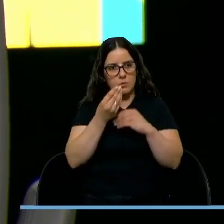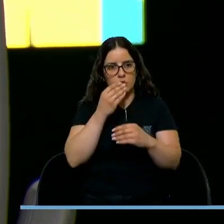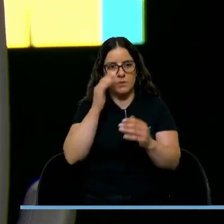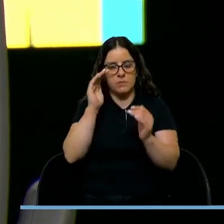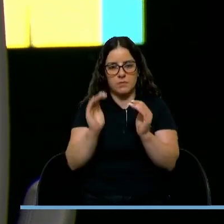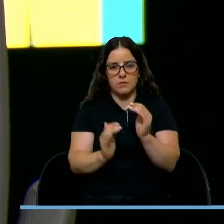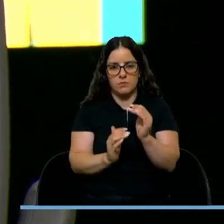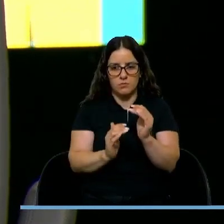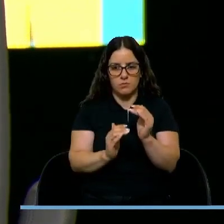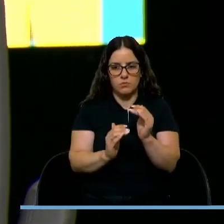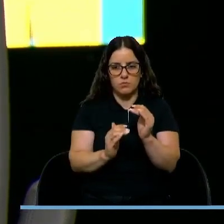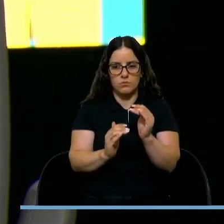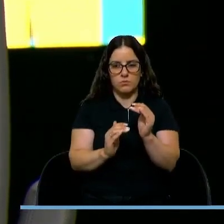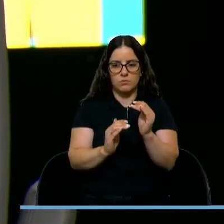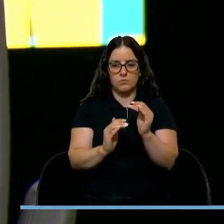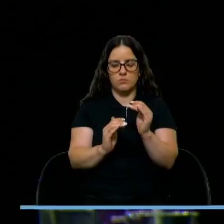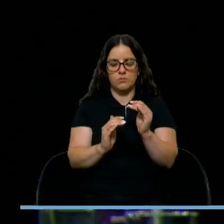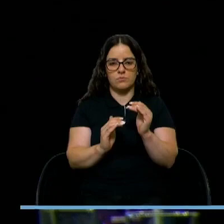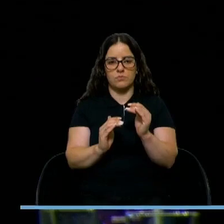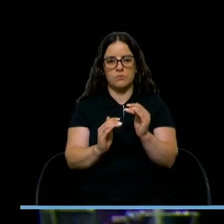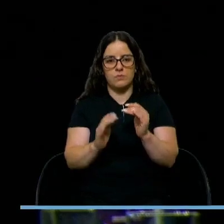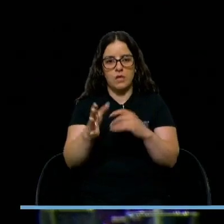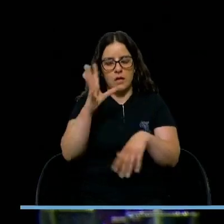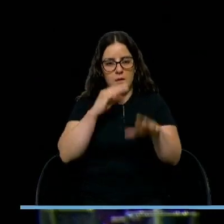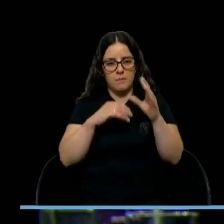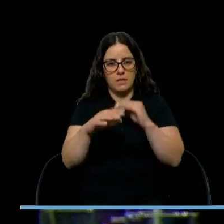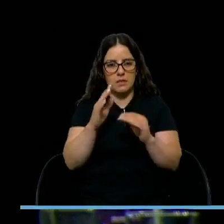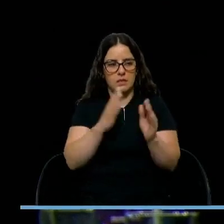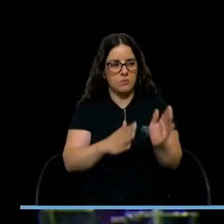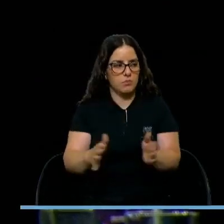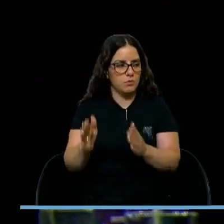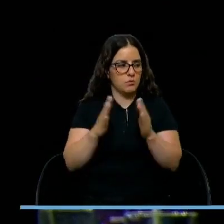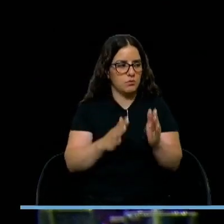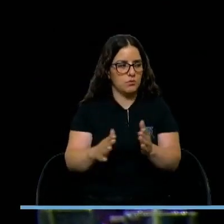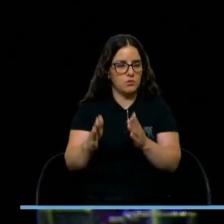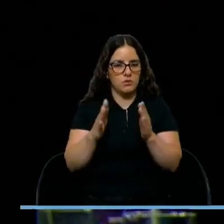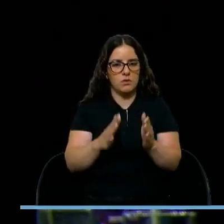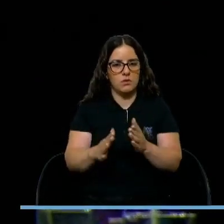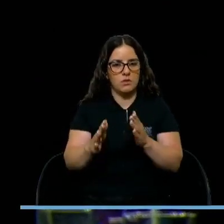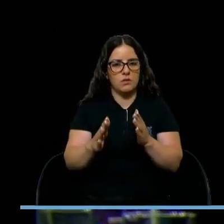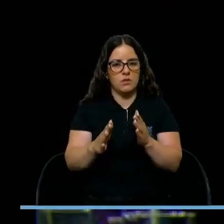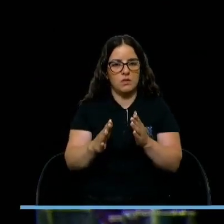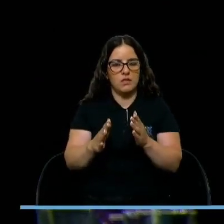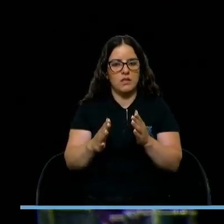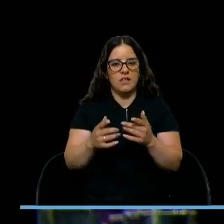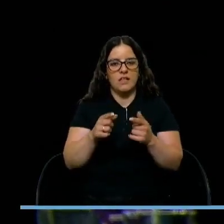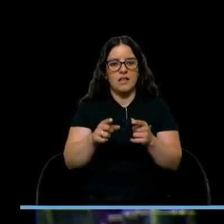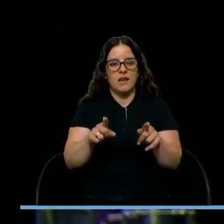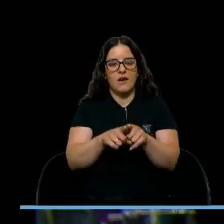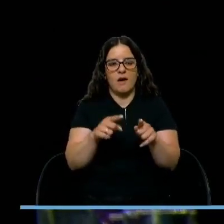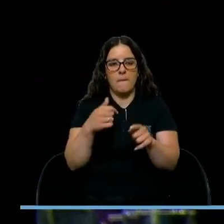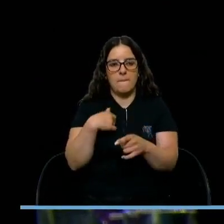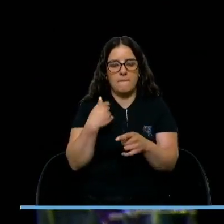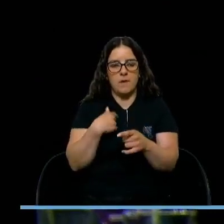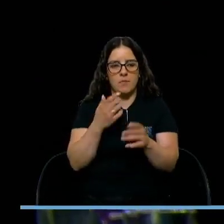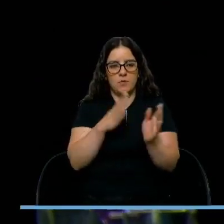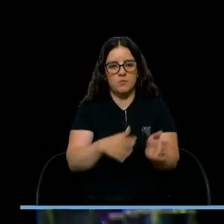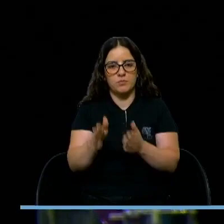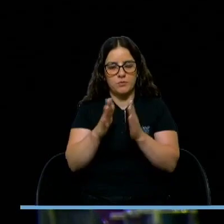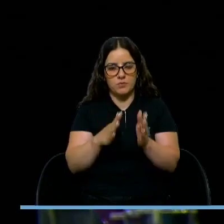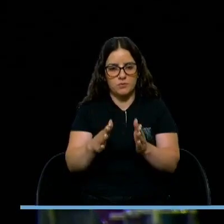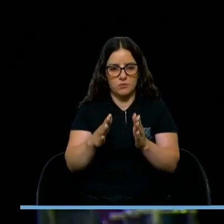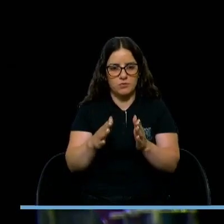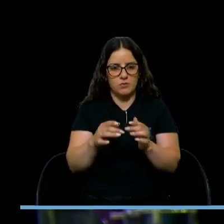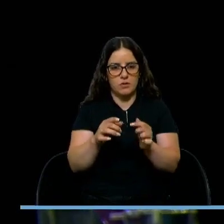We need to produce more, consume less. We need to learn to produce in our